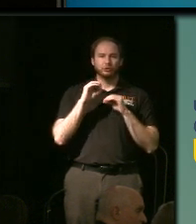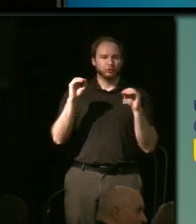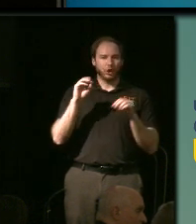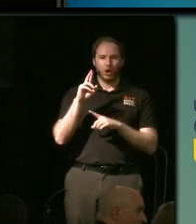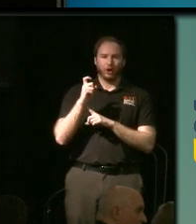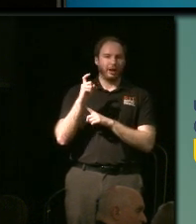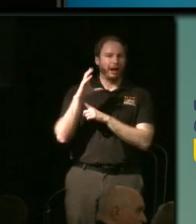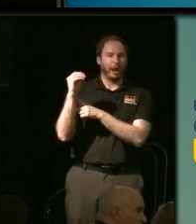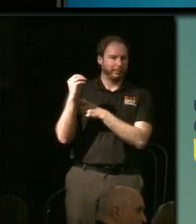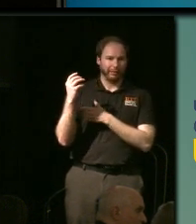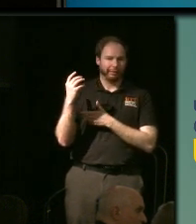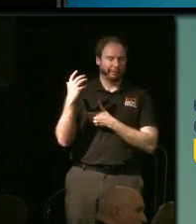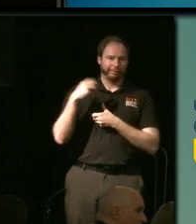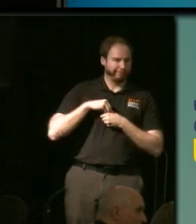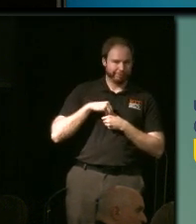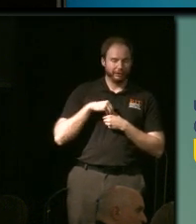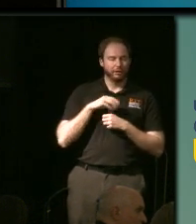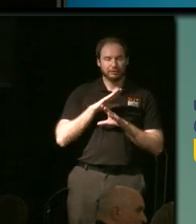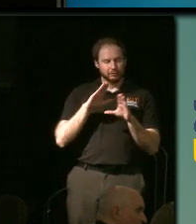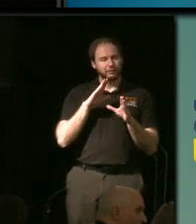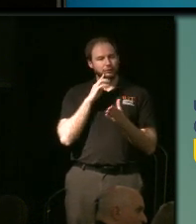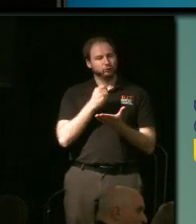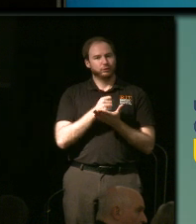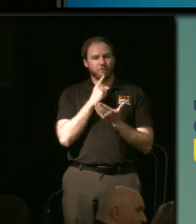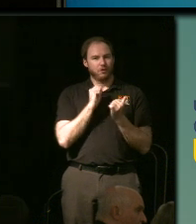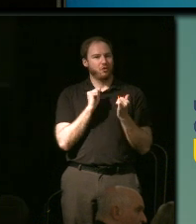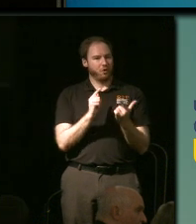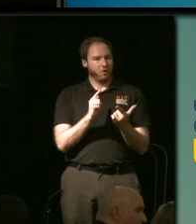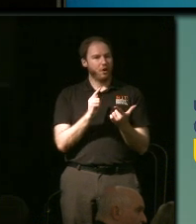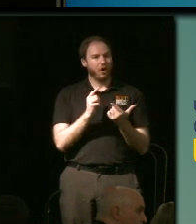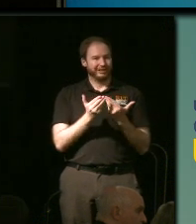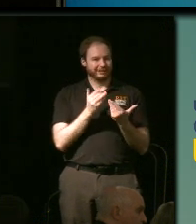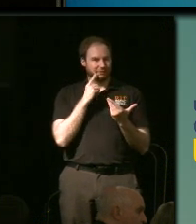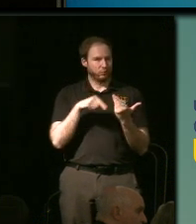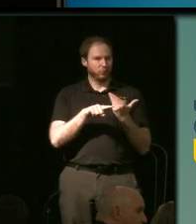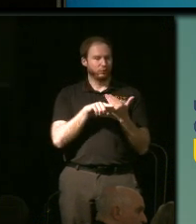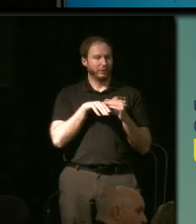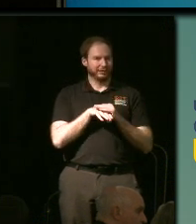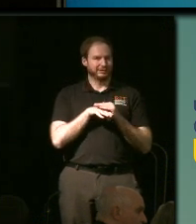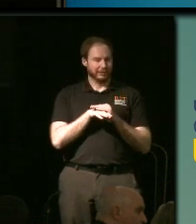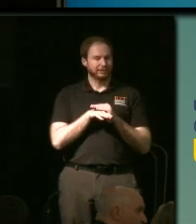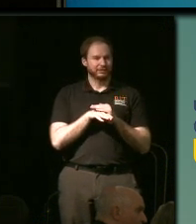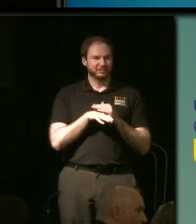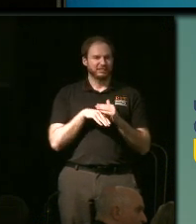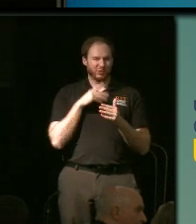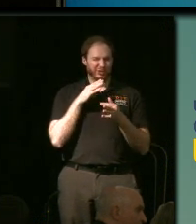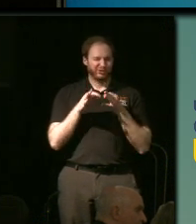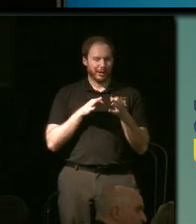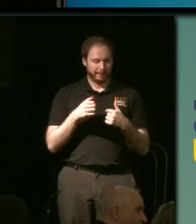involved, treatments that anybody can get their hands on. And we're going to talk a little bit more about that later.